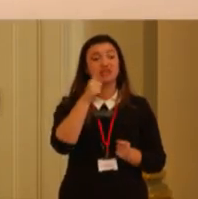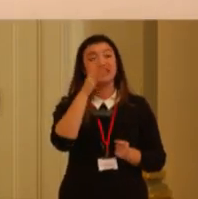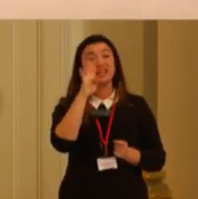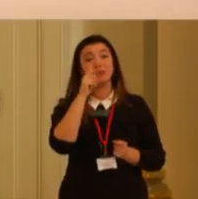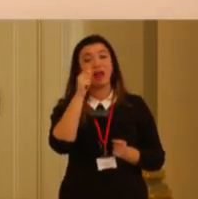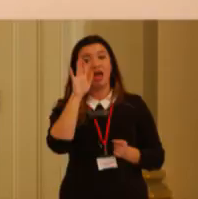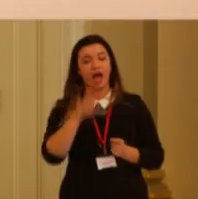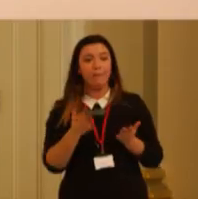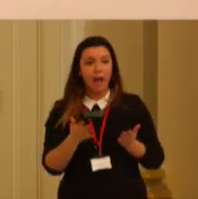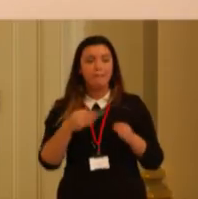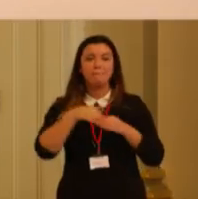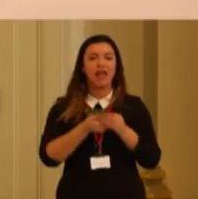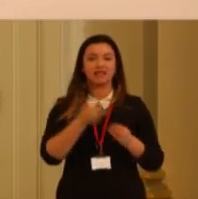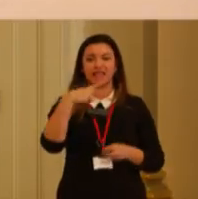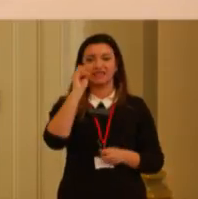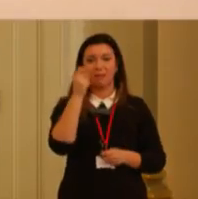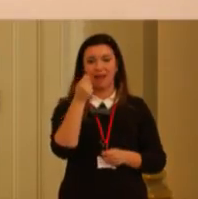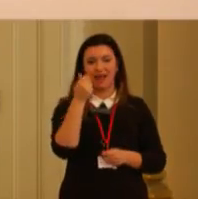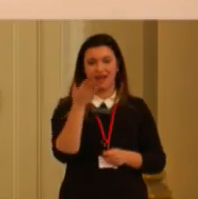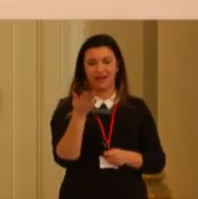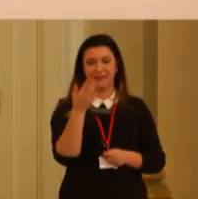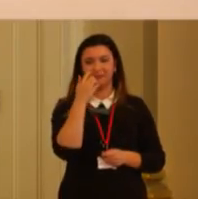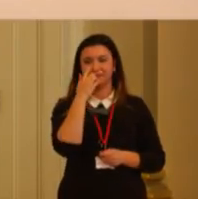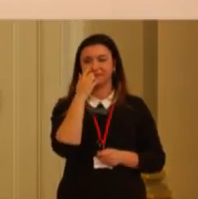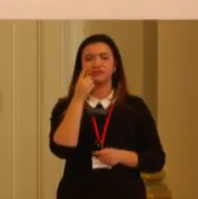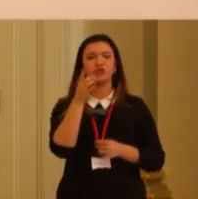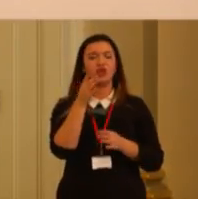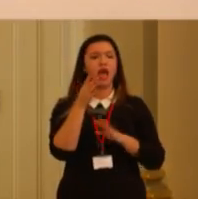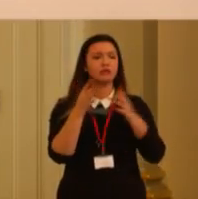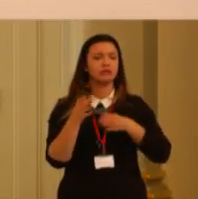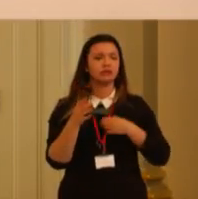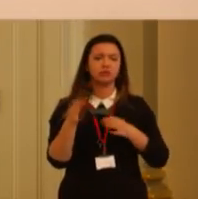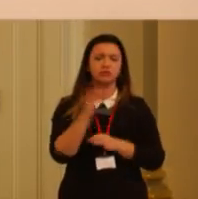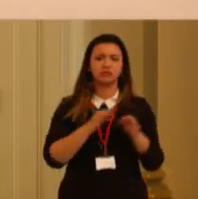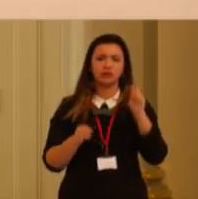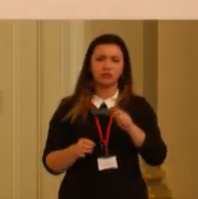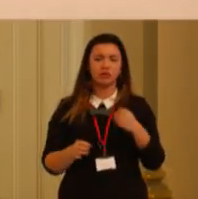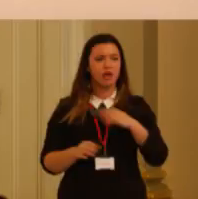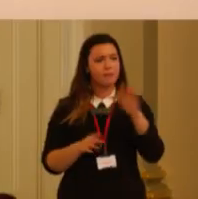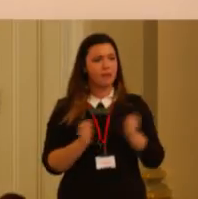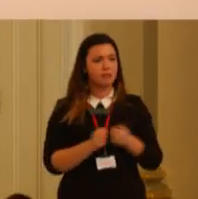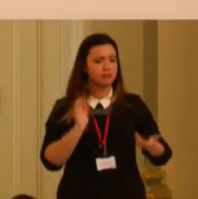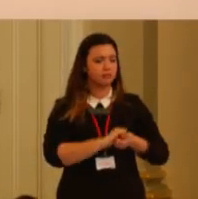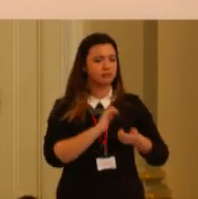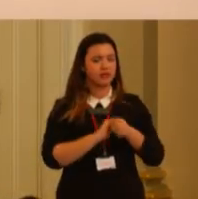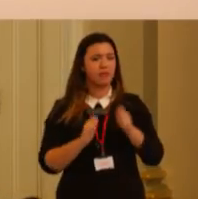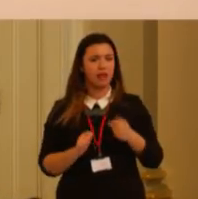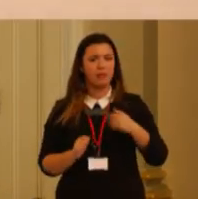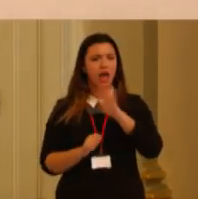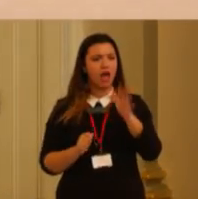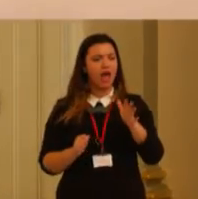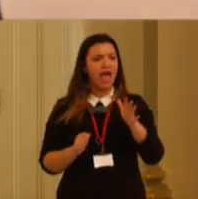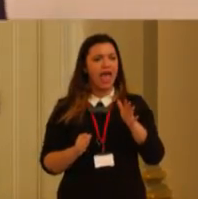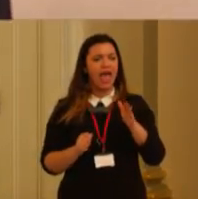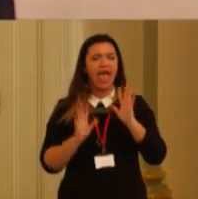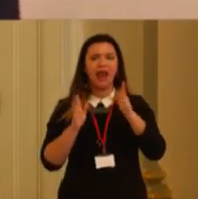a little bit smaller than a penny or kuruş. The actual fee was 80 liras, so they organized among